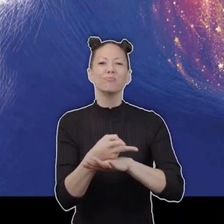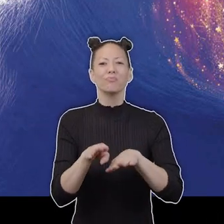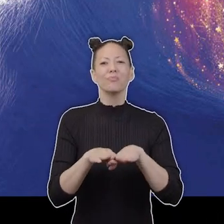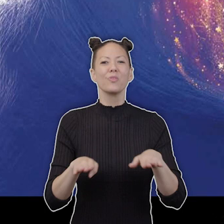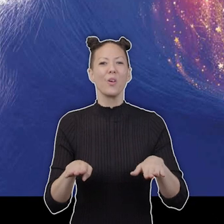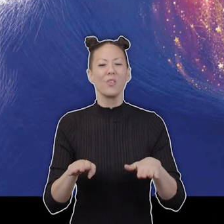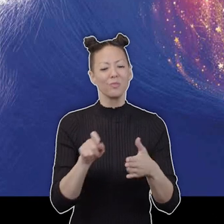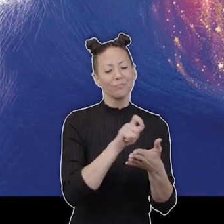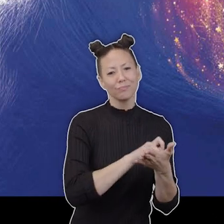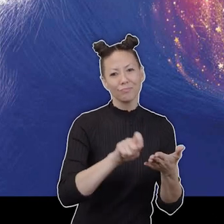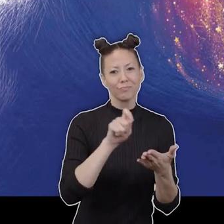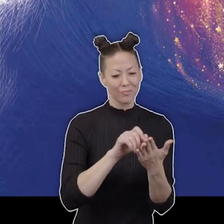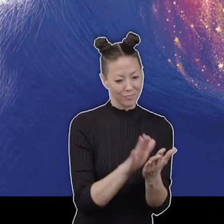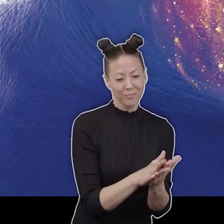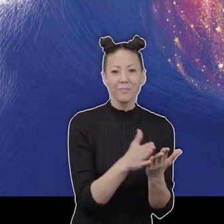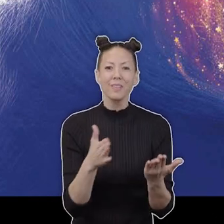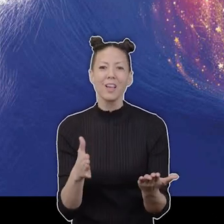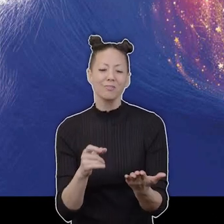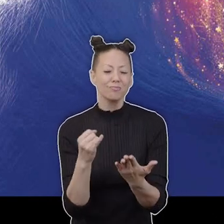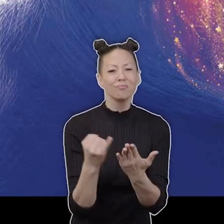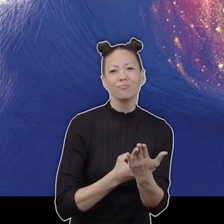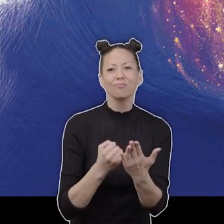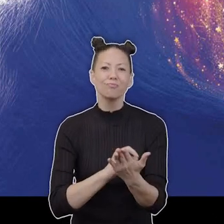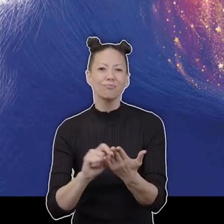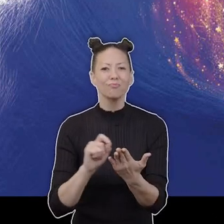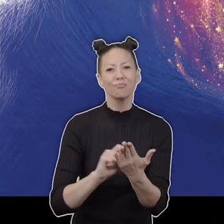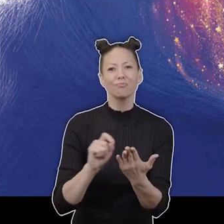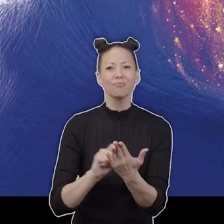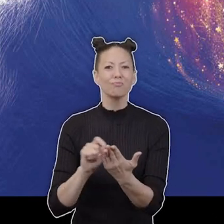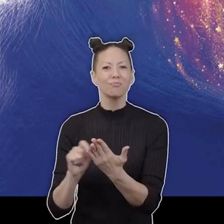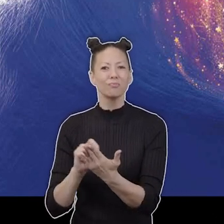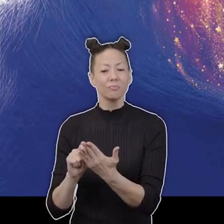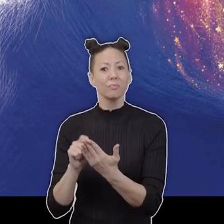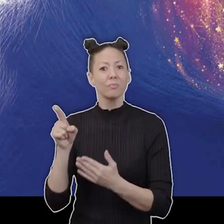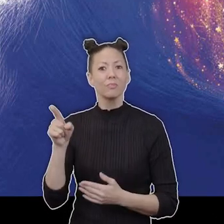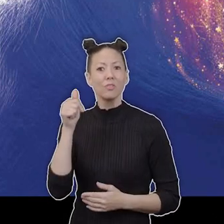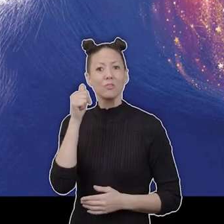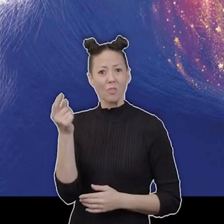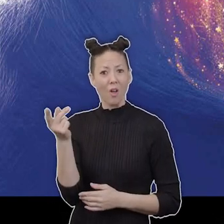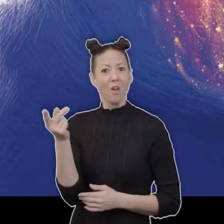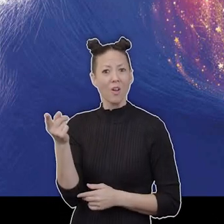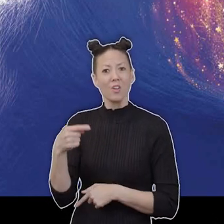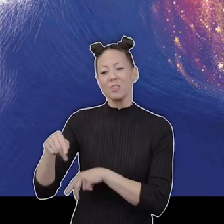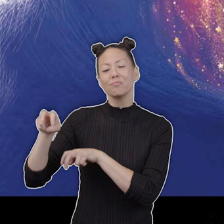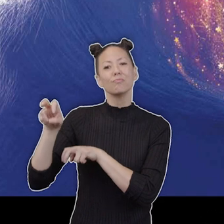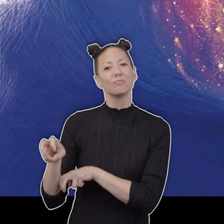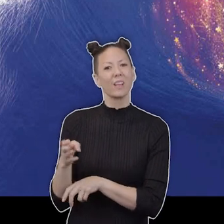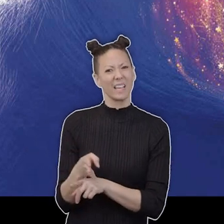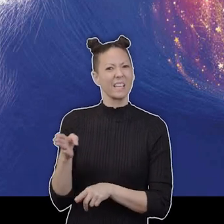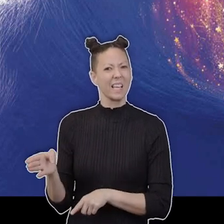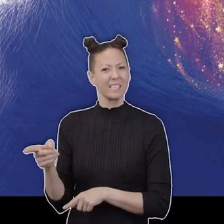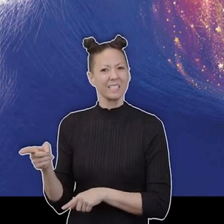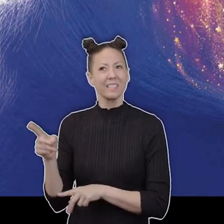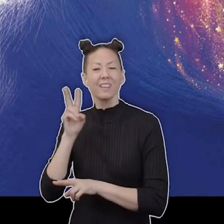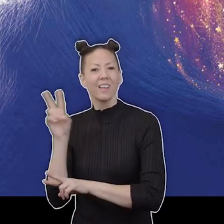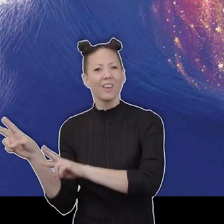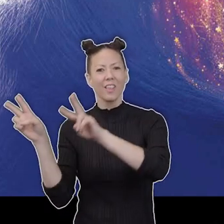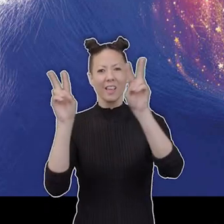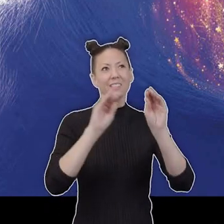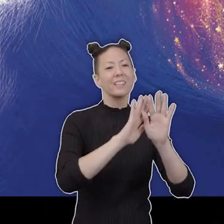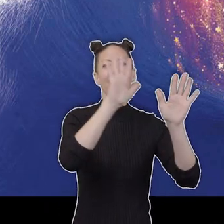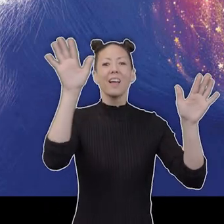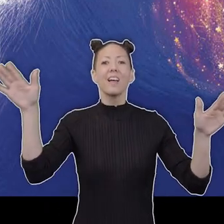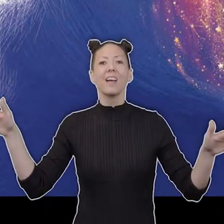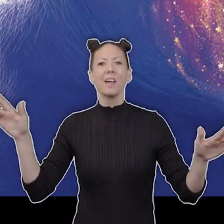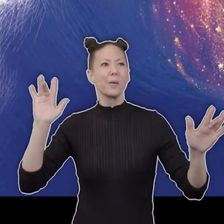Lying on her tummy on the floor, a girl writes in the pages of a book. A little white terrier sits beside her.